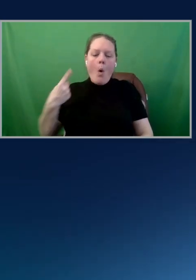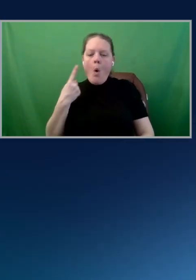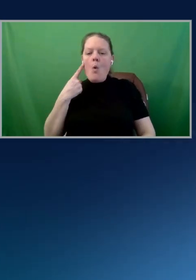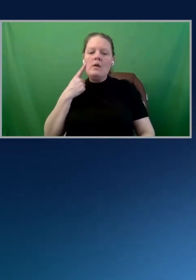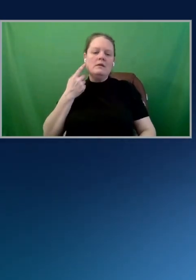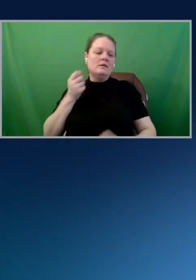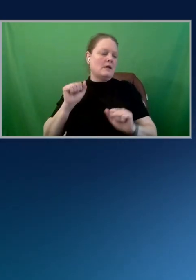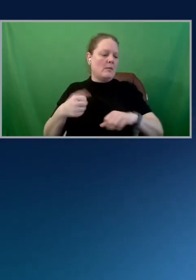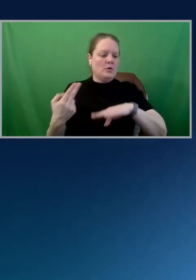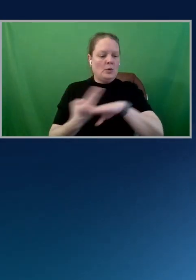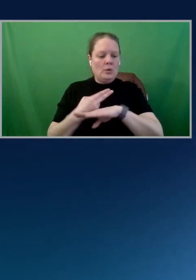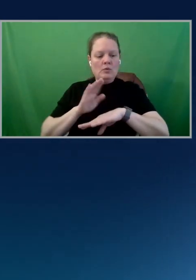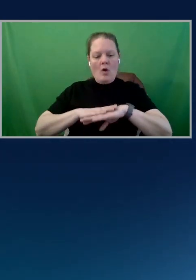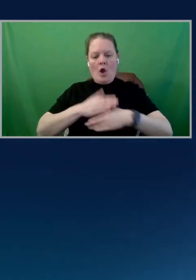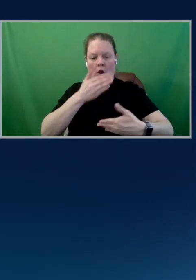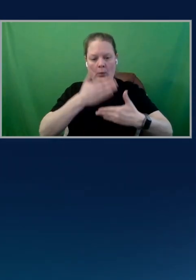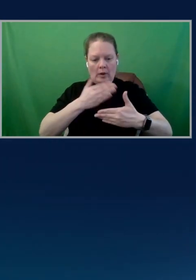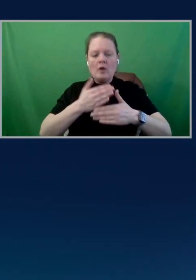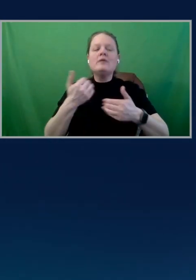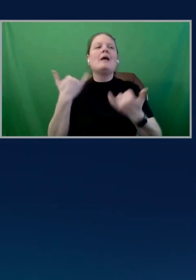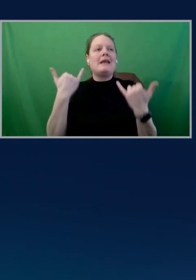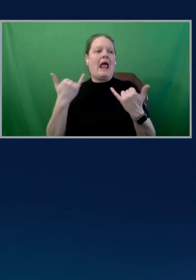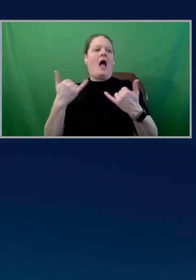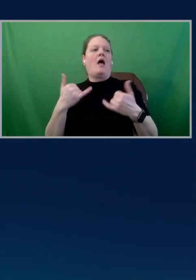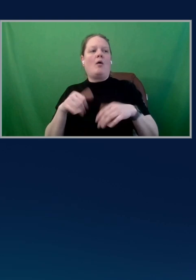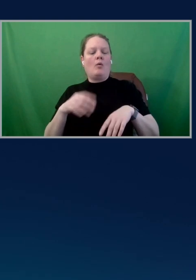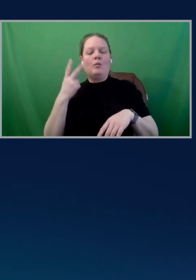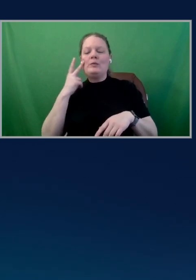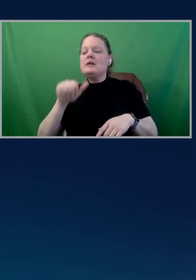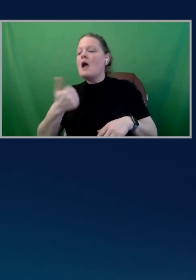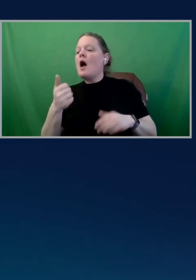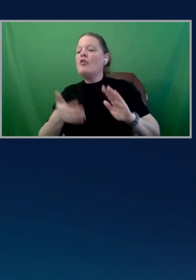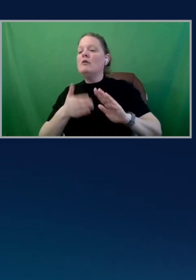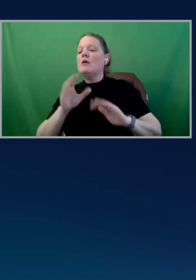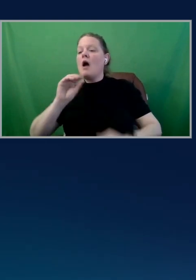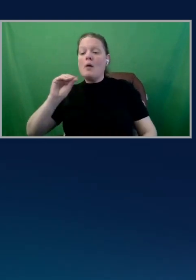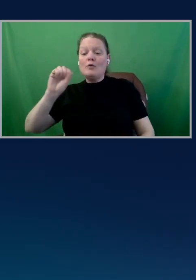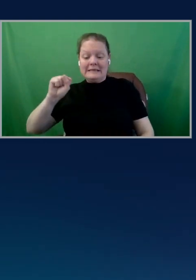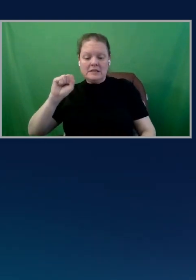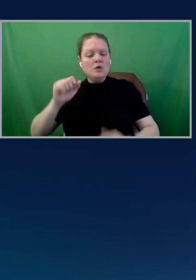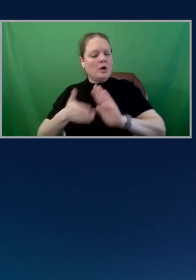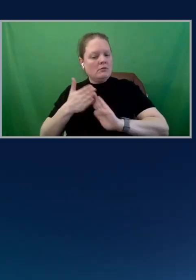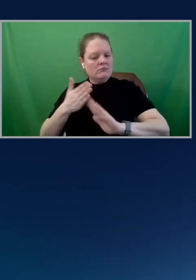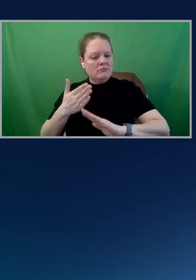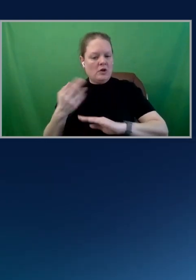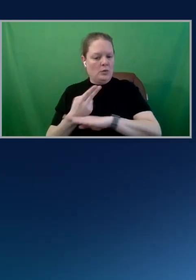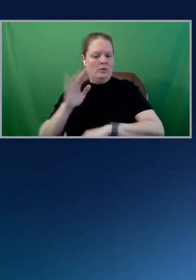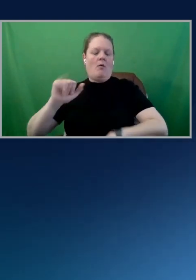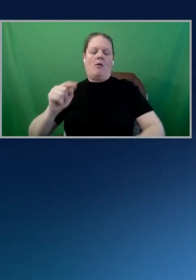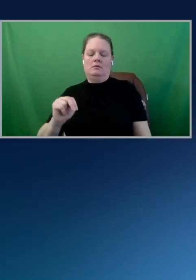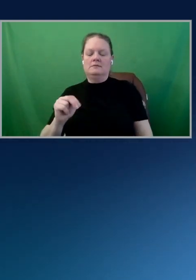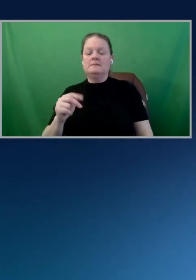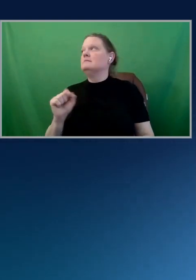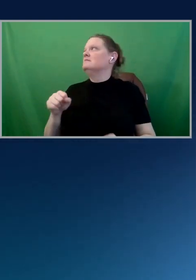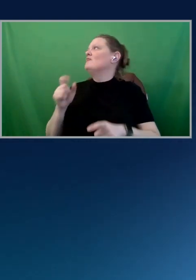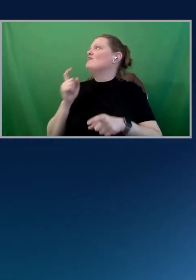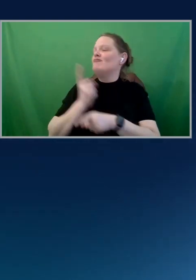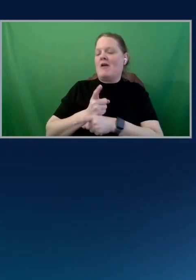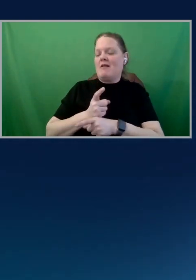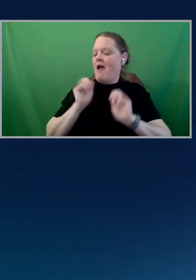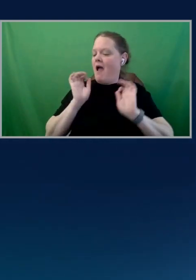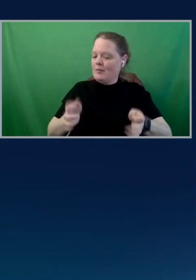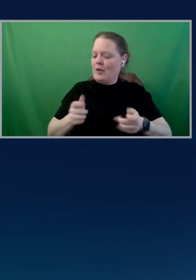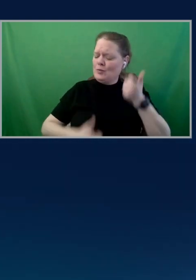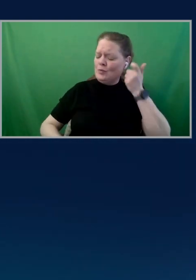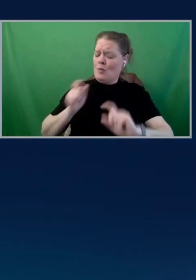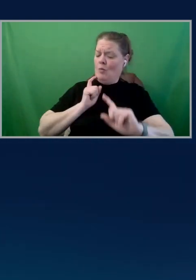Windows, and let's open up and see other operating systems we can run it on. Yeah, absolutely. And that's a huge goal for a lot of people,